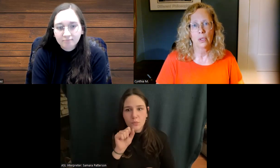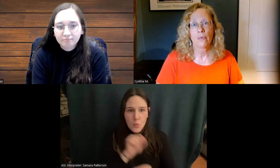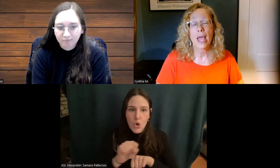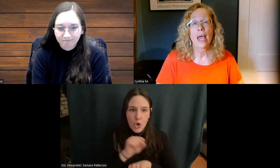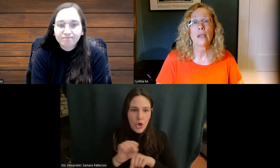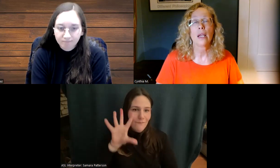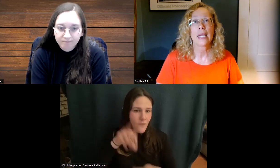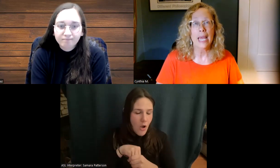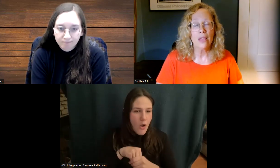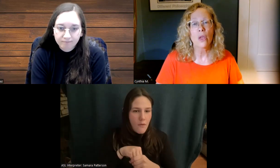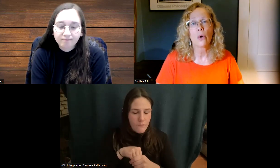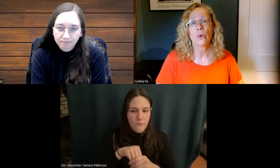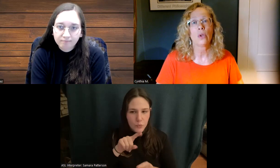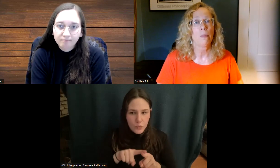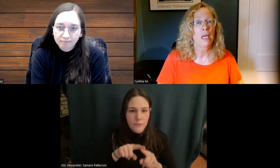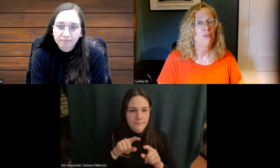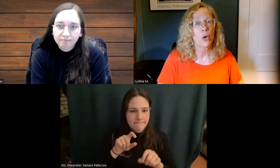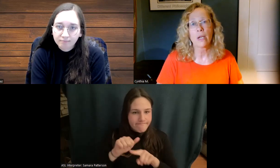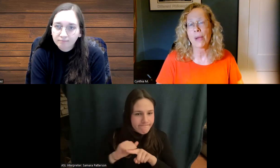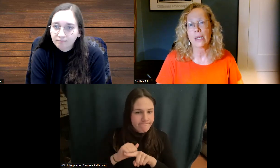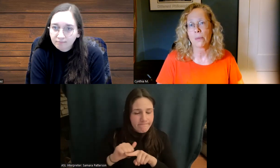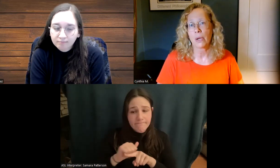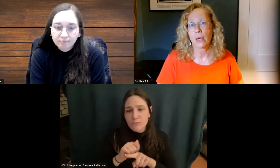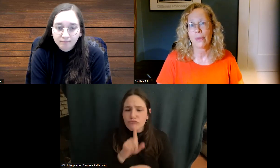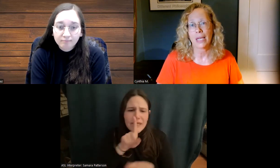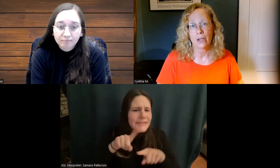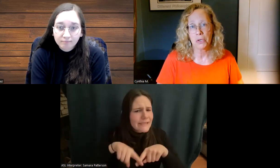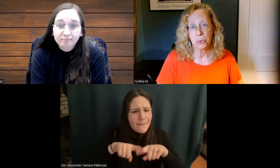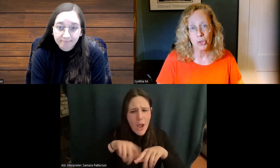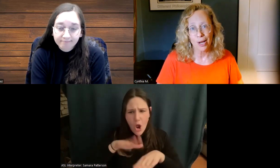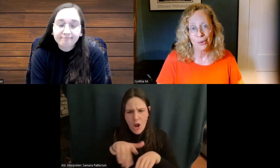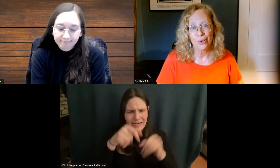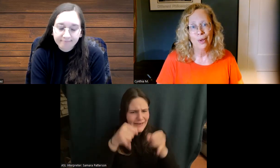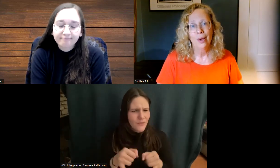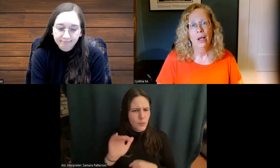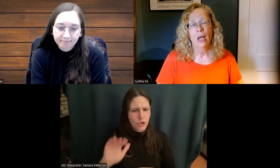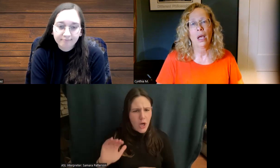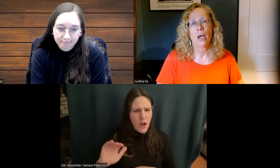involved. That, again, though, could be very dependent upon the individual